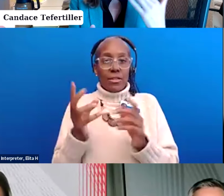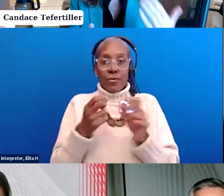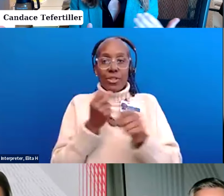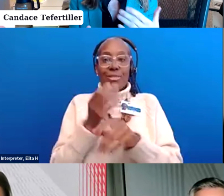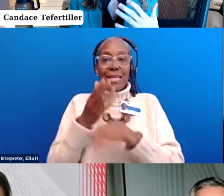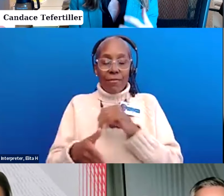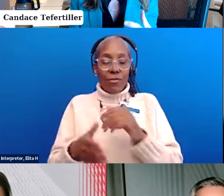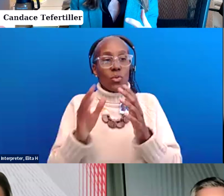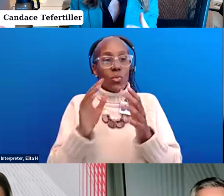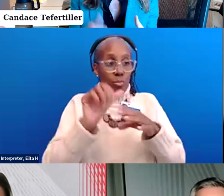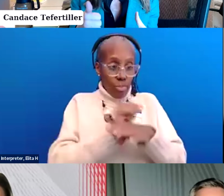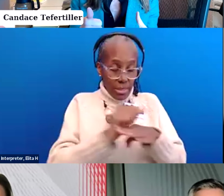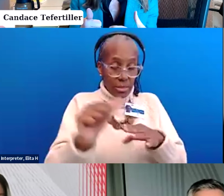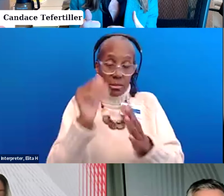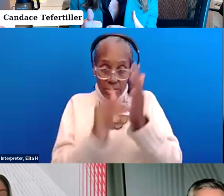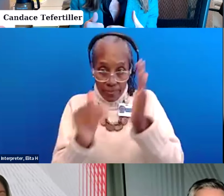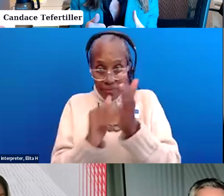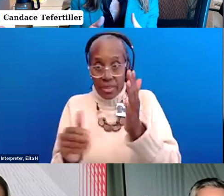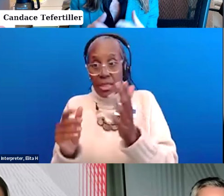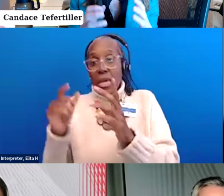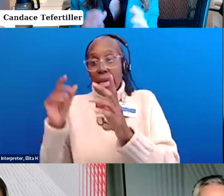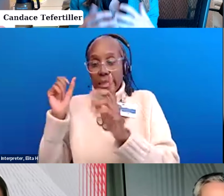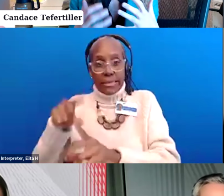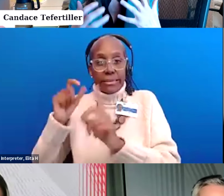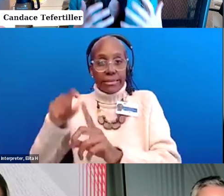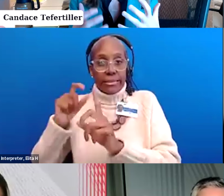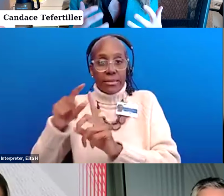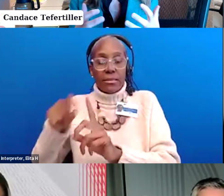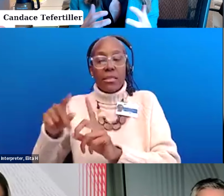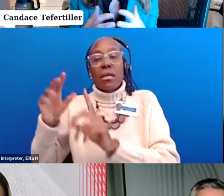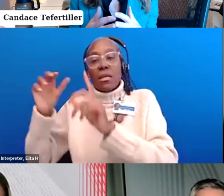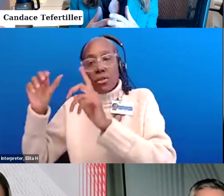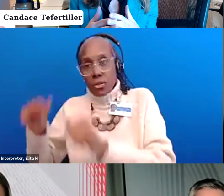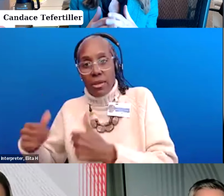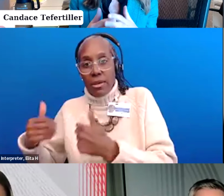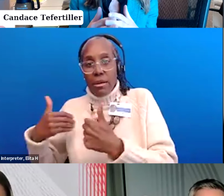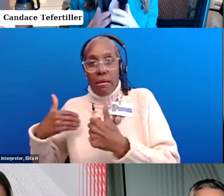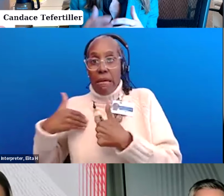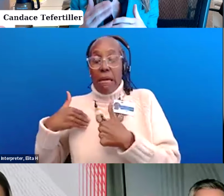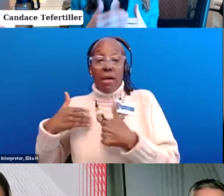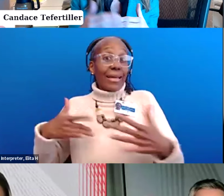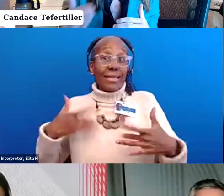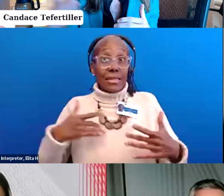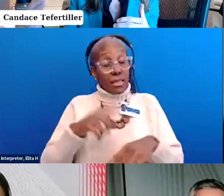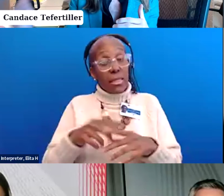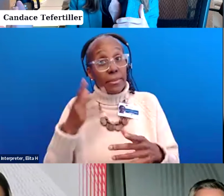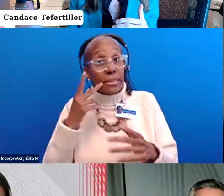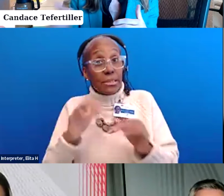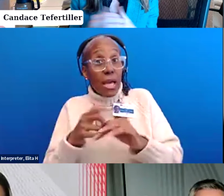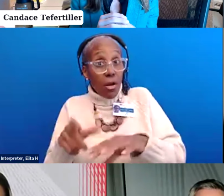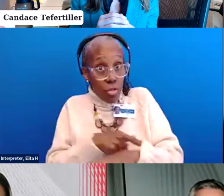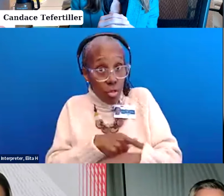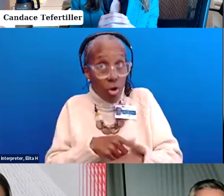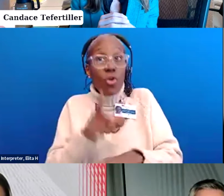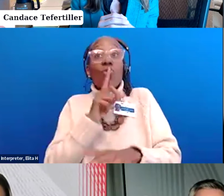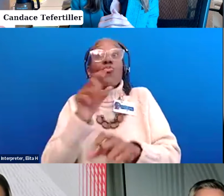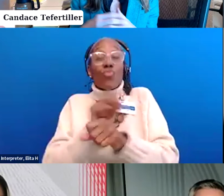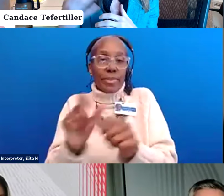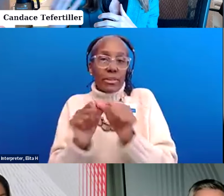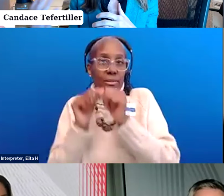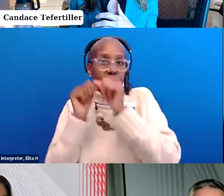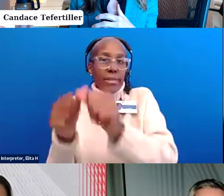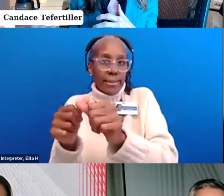with practice, repetition, and this increased excitability, we can have, it's an exciting time to see how long the duration of these effects